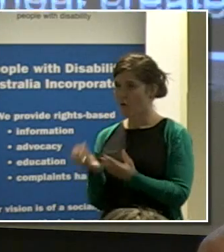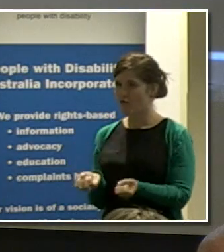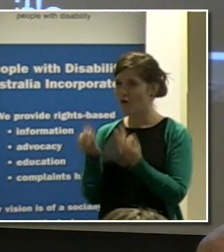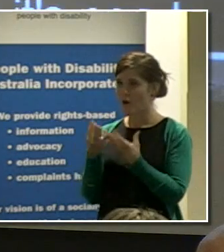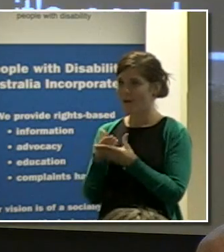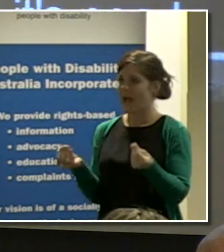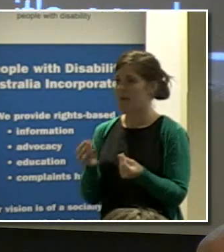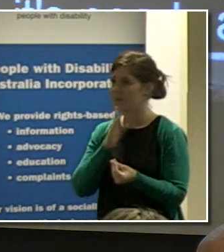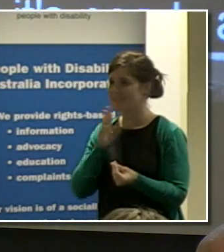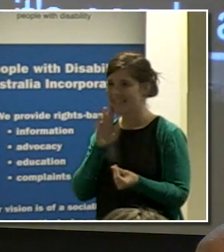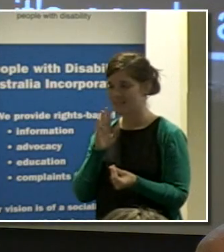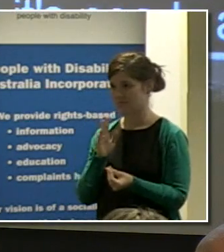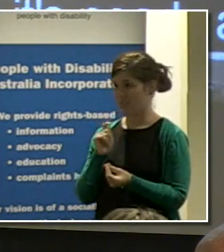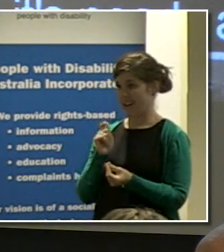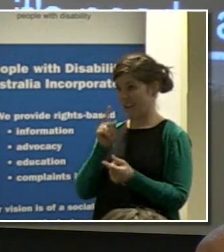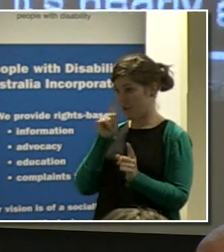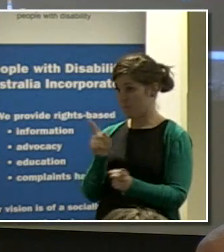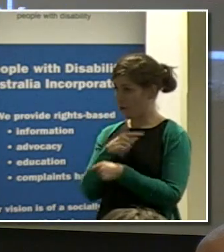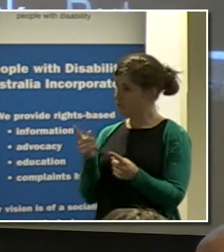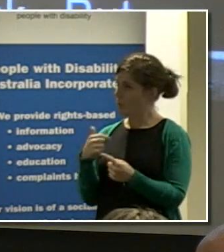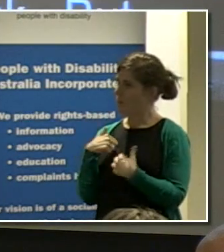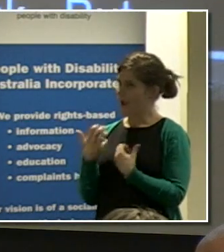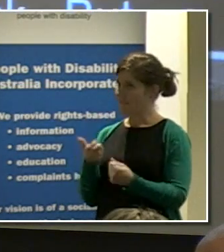task, but we've got an end vision in sight.